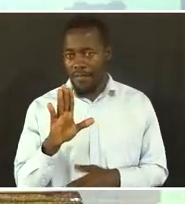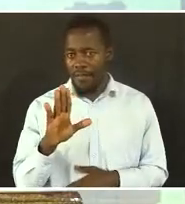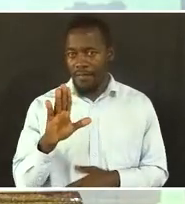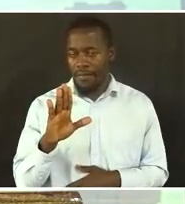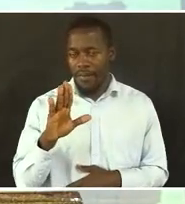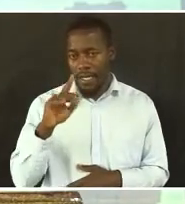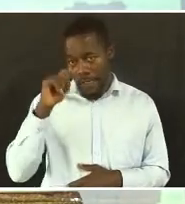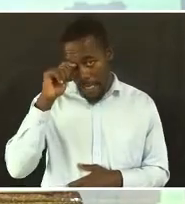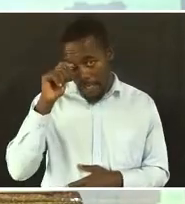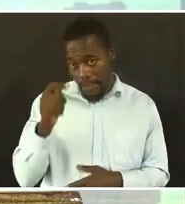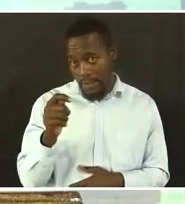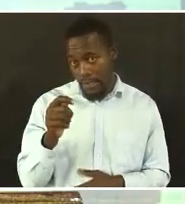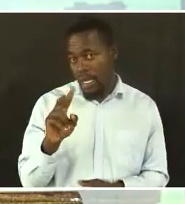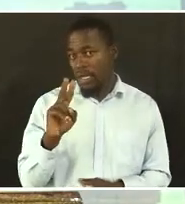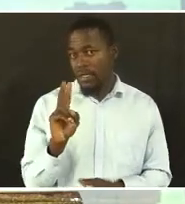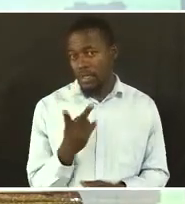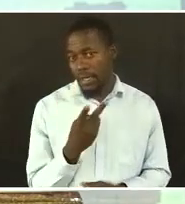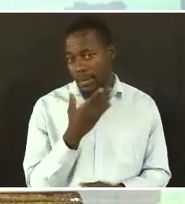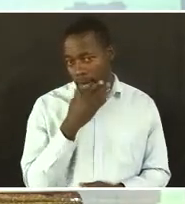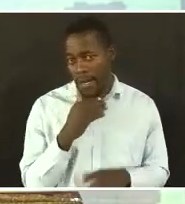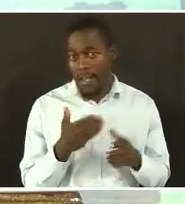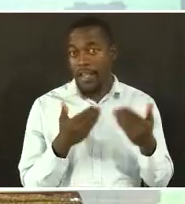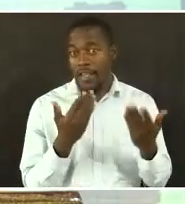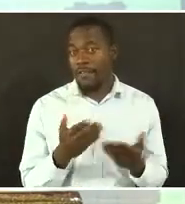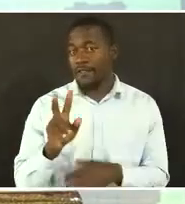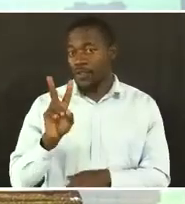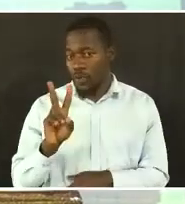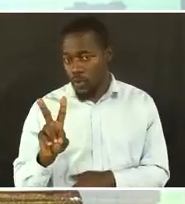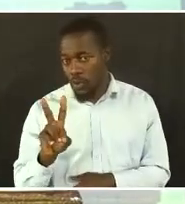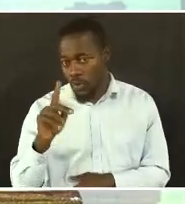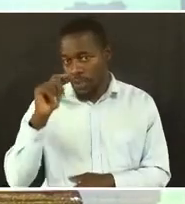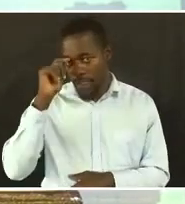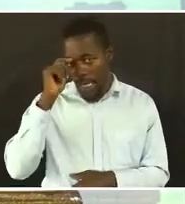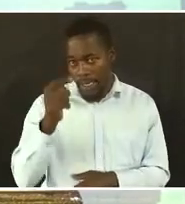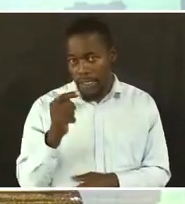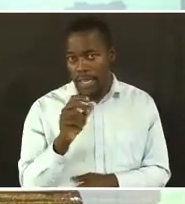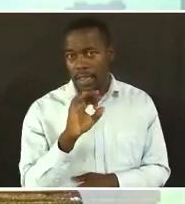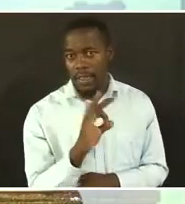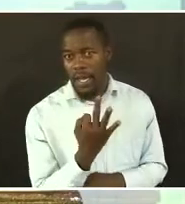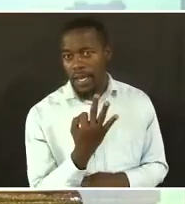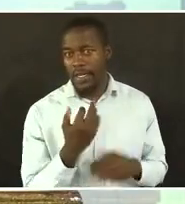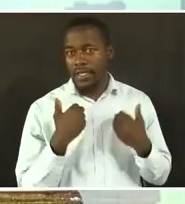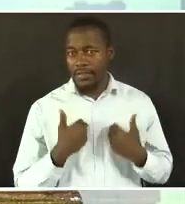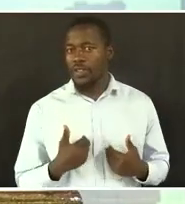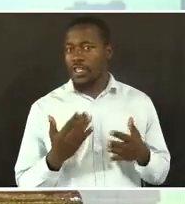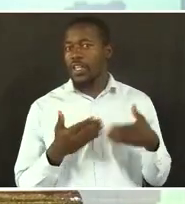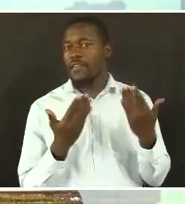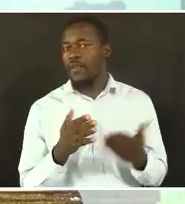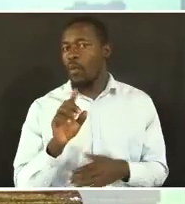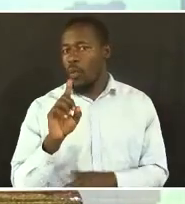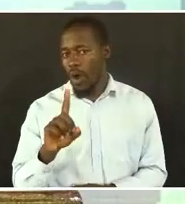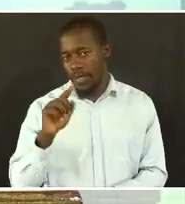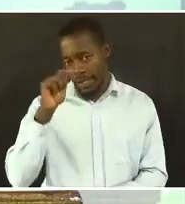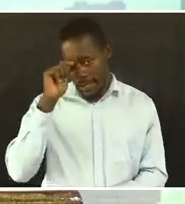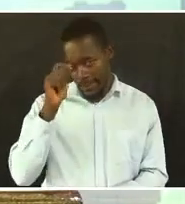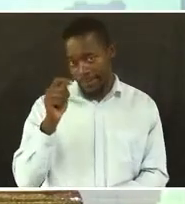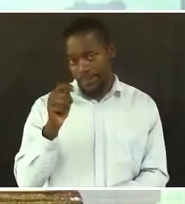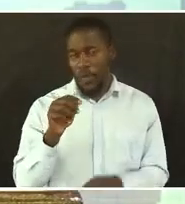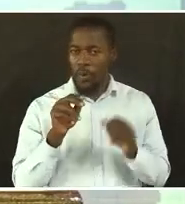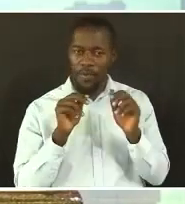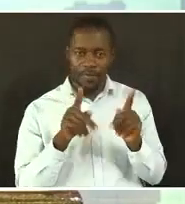second, he gave 2. And to the third, he gave 1. Now listen to how the Bible